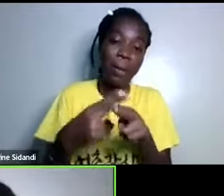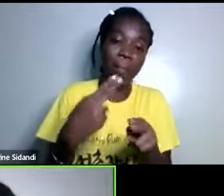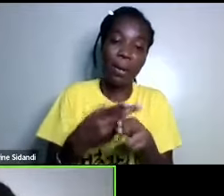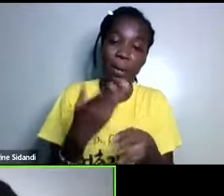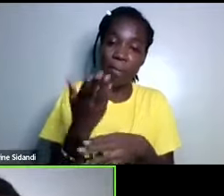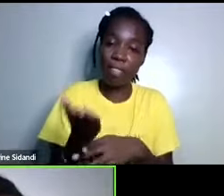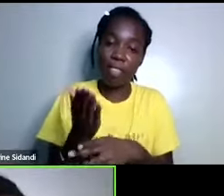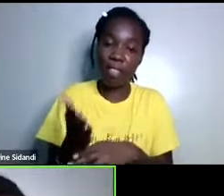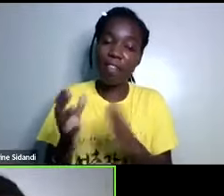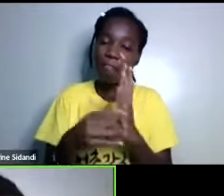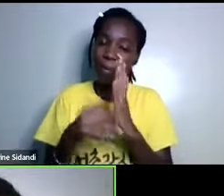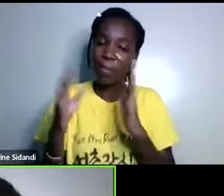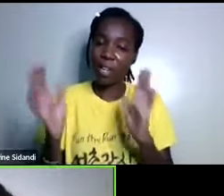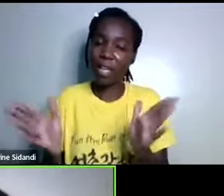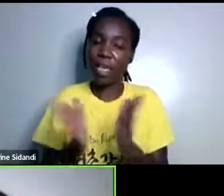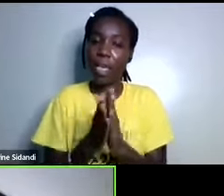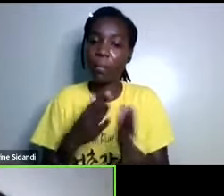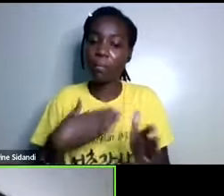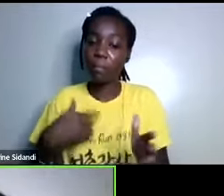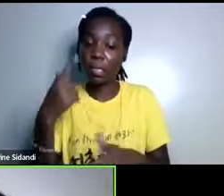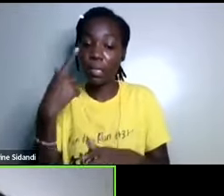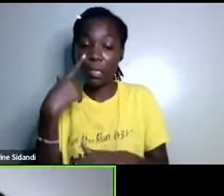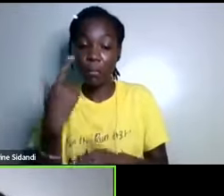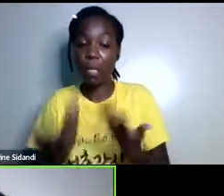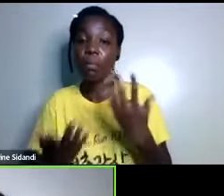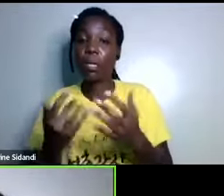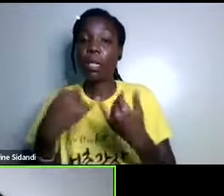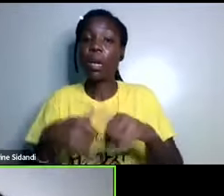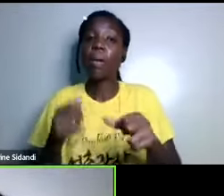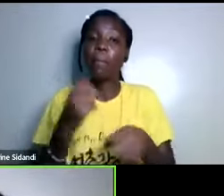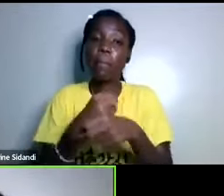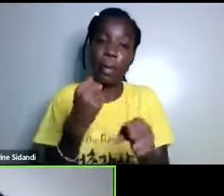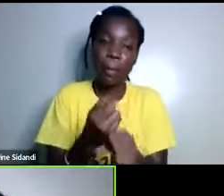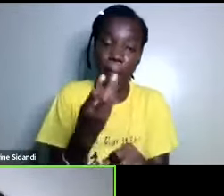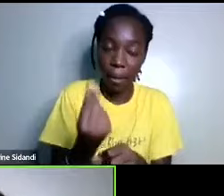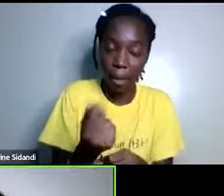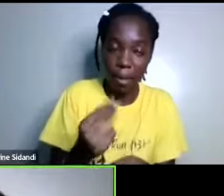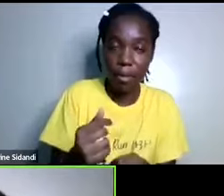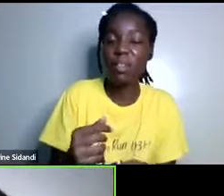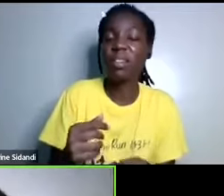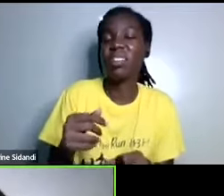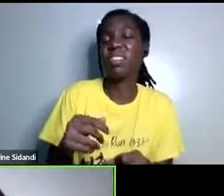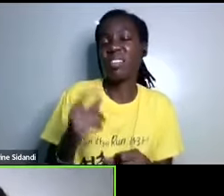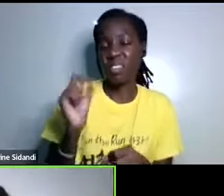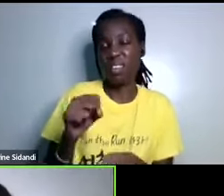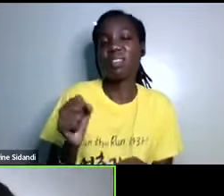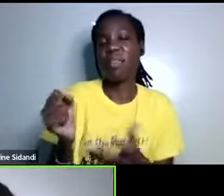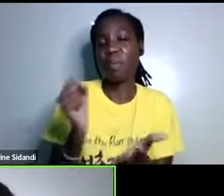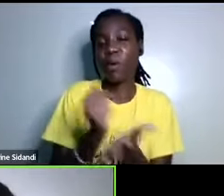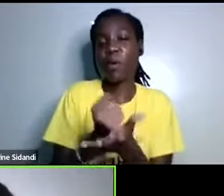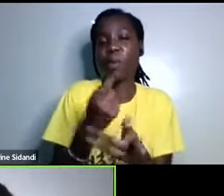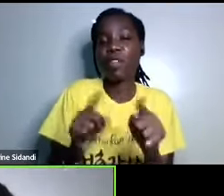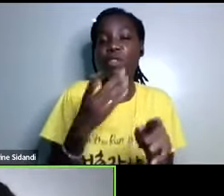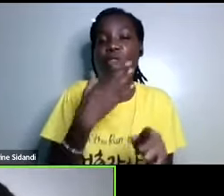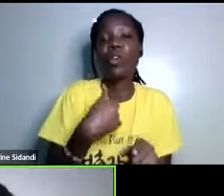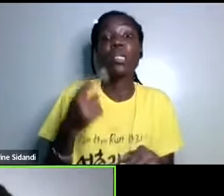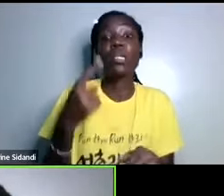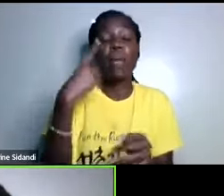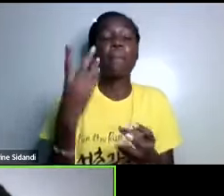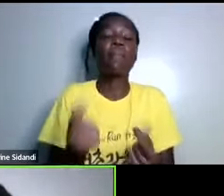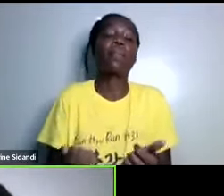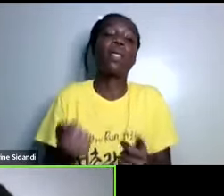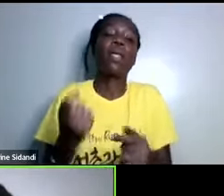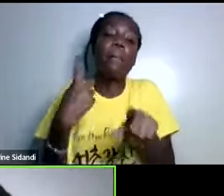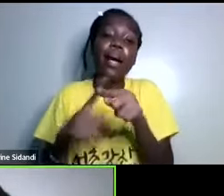side as much as they are employed. So probably that would be something that we need to pick up on. But we are definitely doing a follow-up